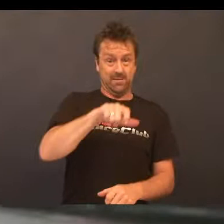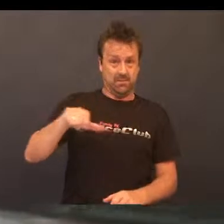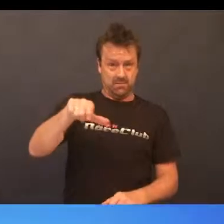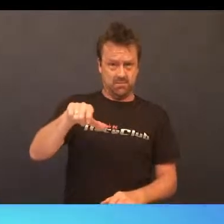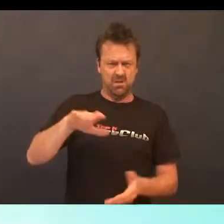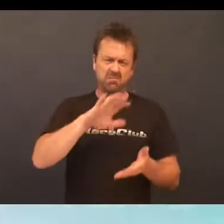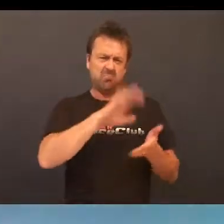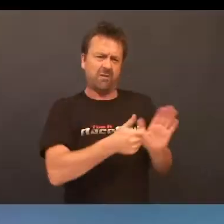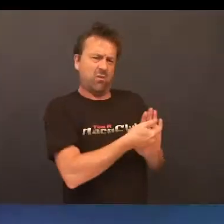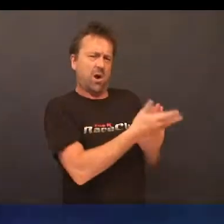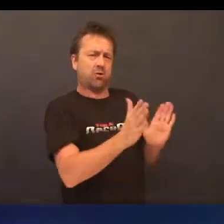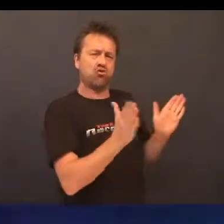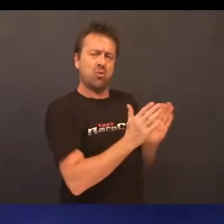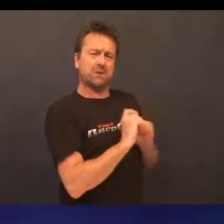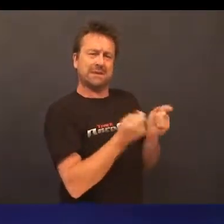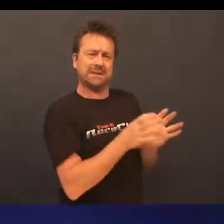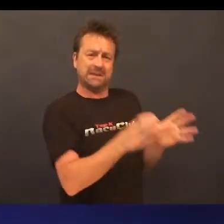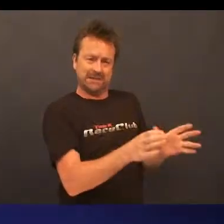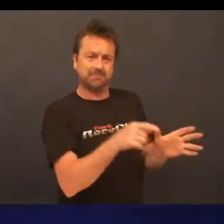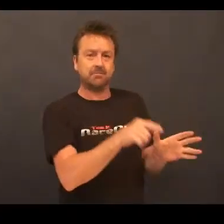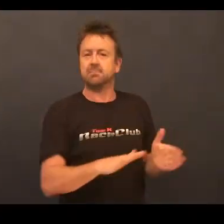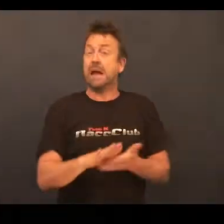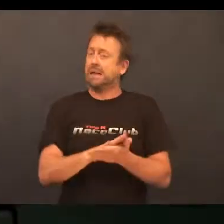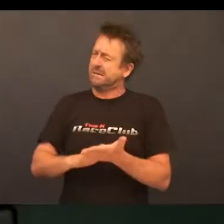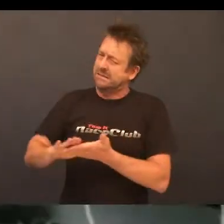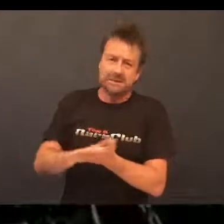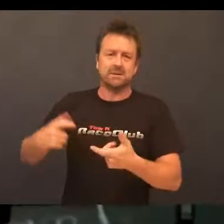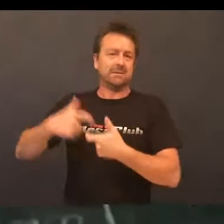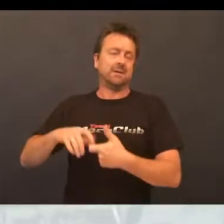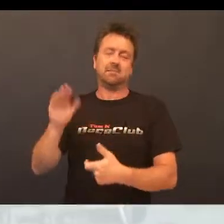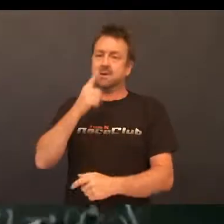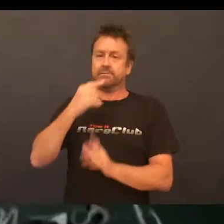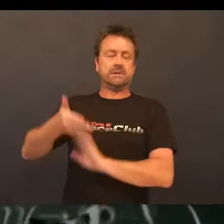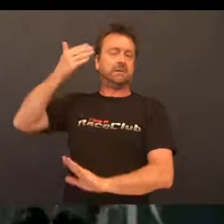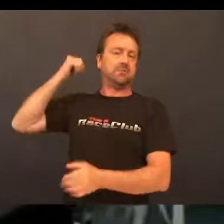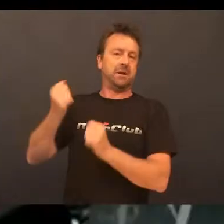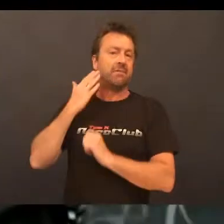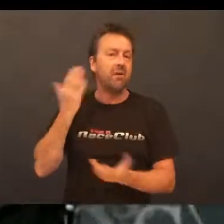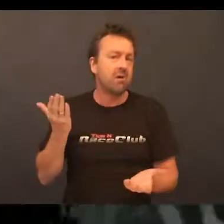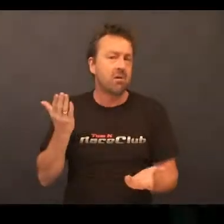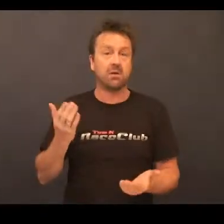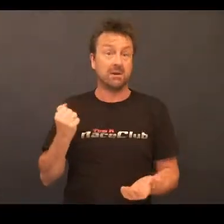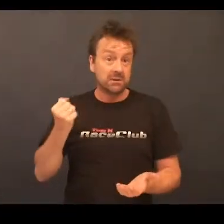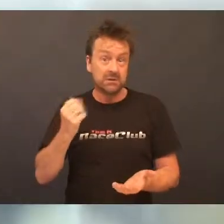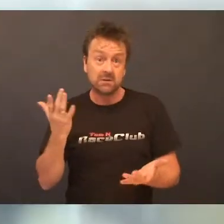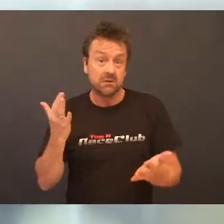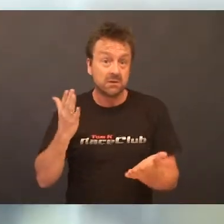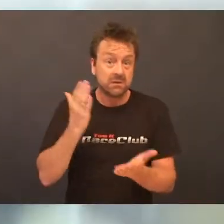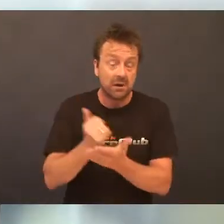apart from the odd bolt, have nothing in common with last year's. They're totally new. Why? At what level?